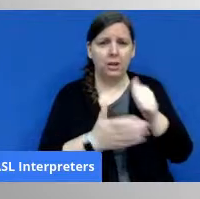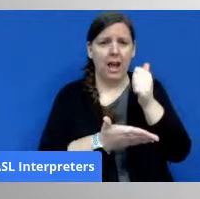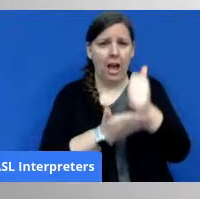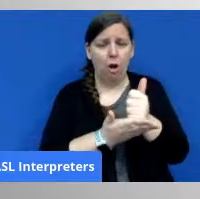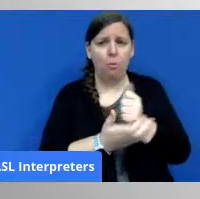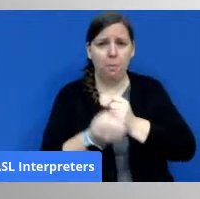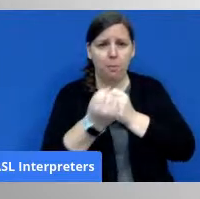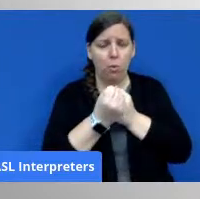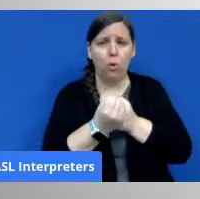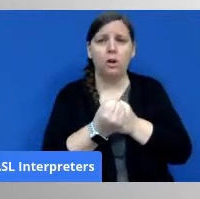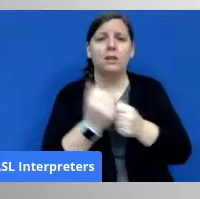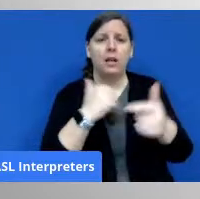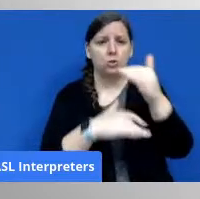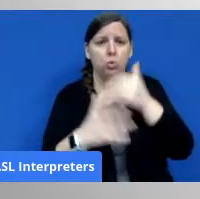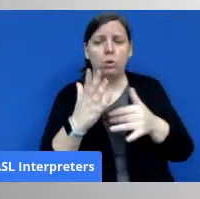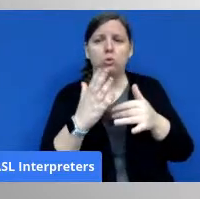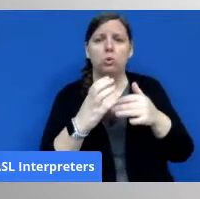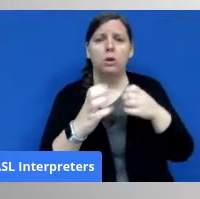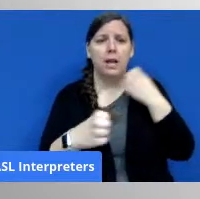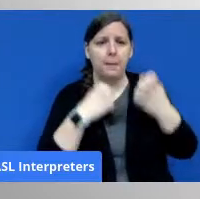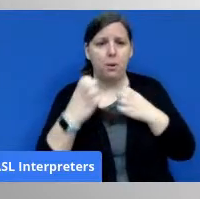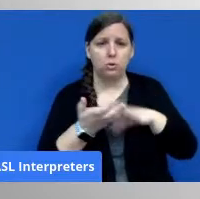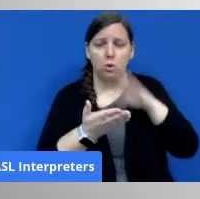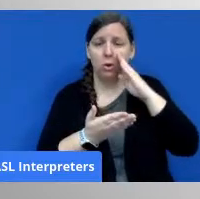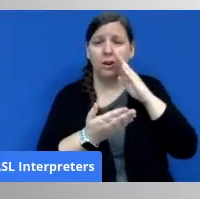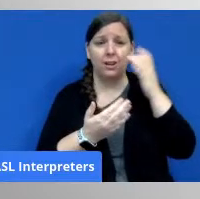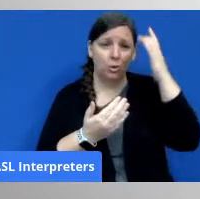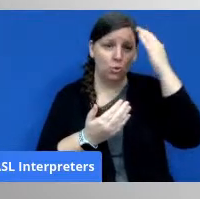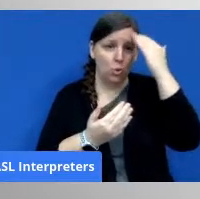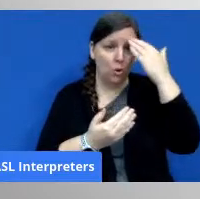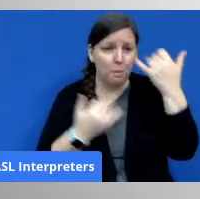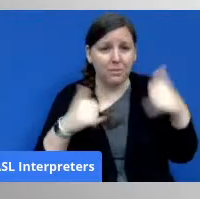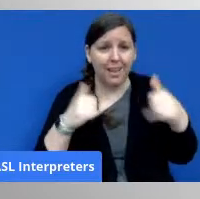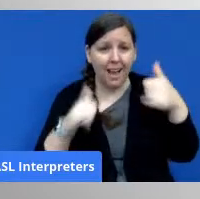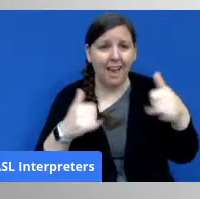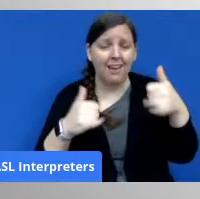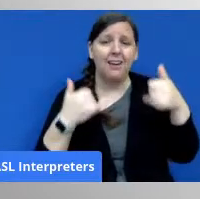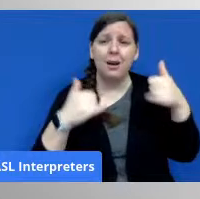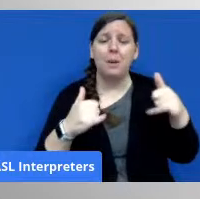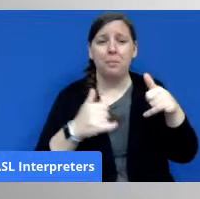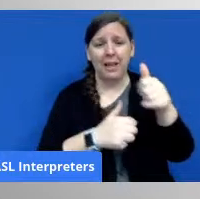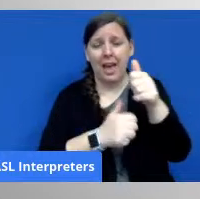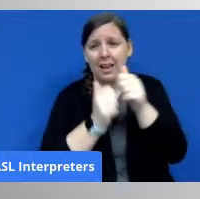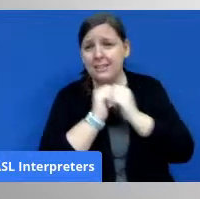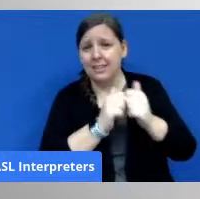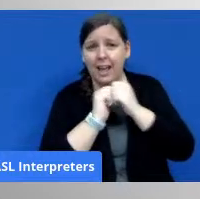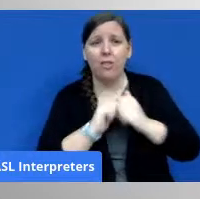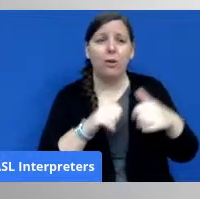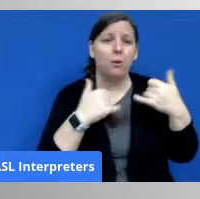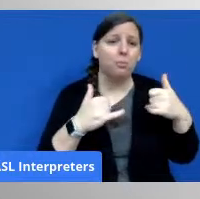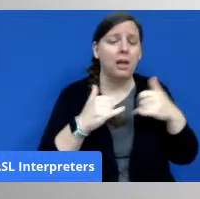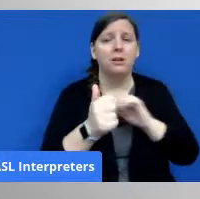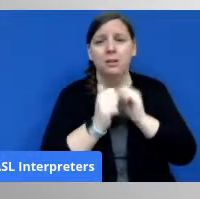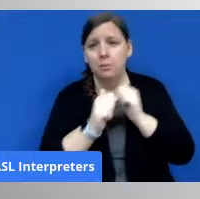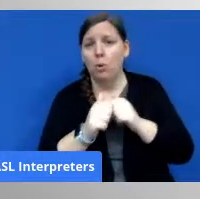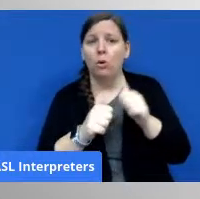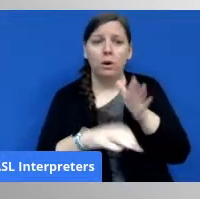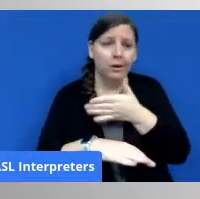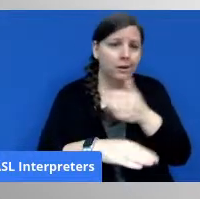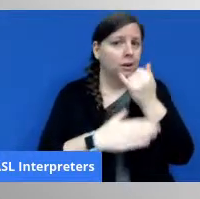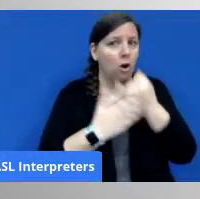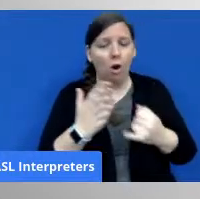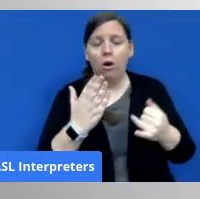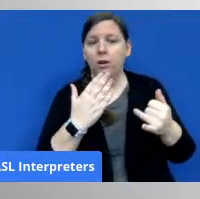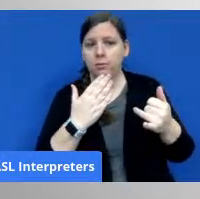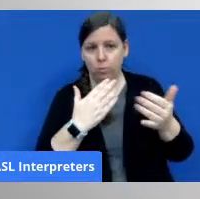just, play together, and sports or music or art or whatever it is. And the